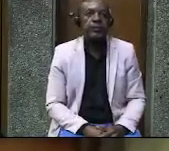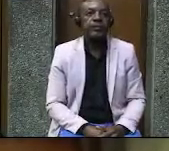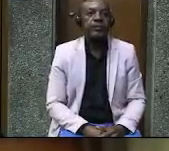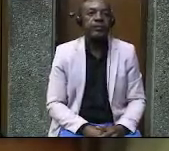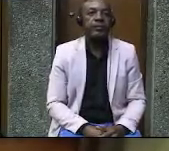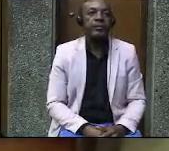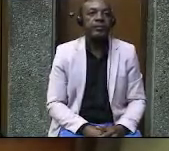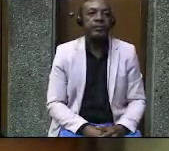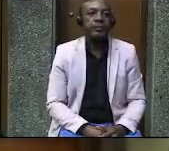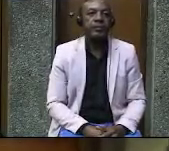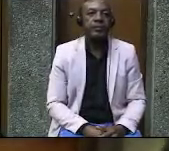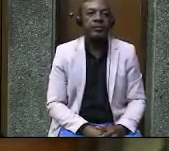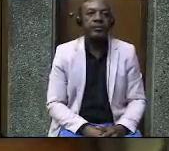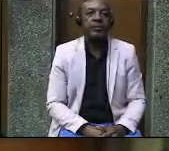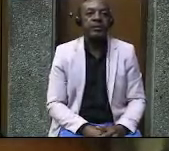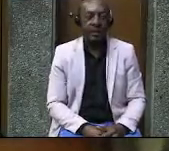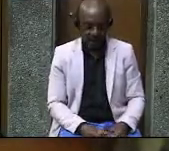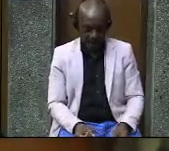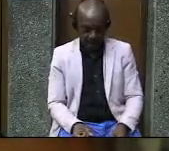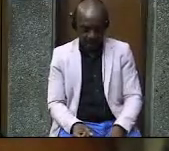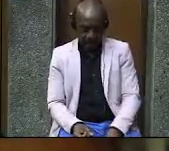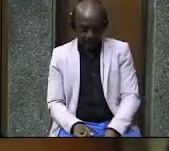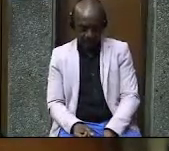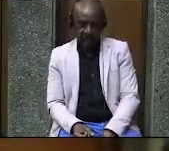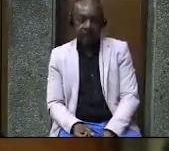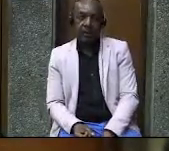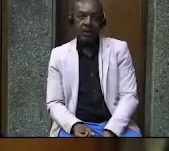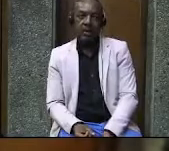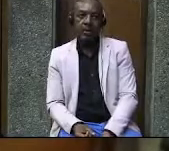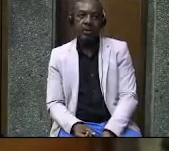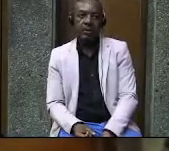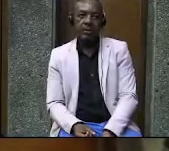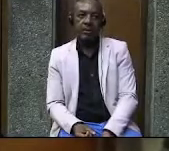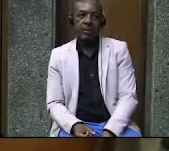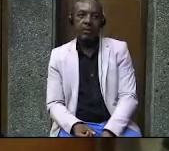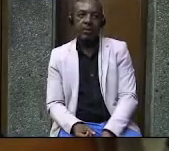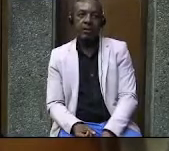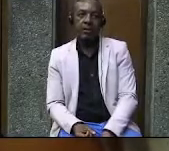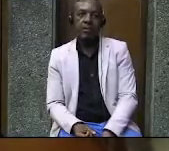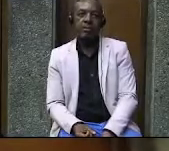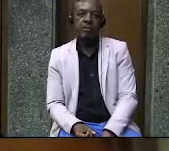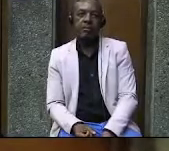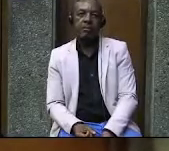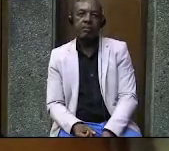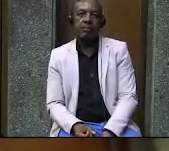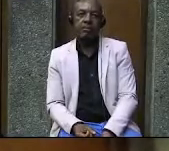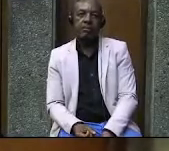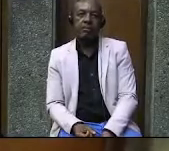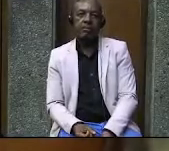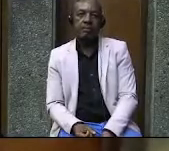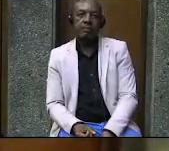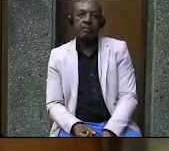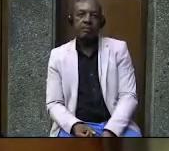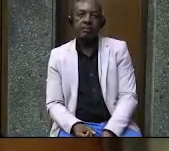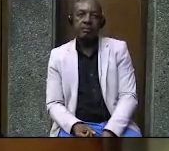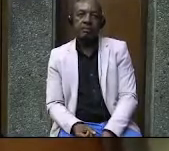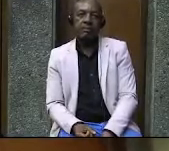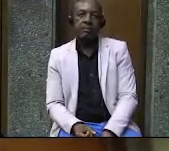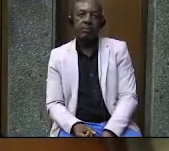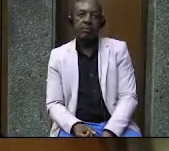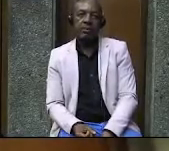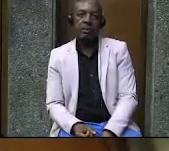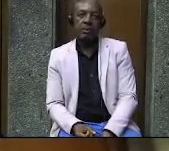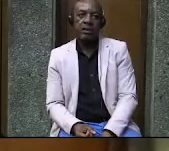concerned. One last thing Egbatlang we mentioned is that the land that has been expropriated thus far, it